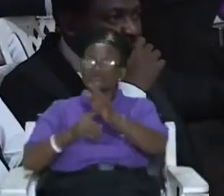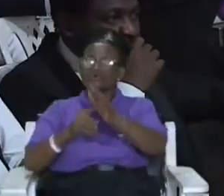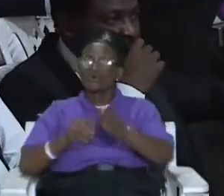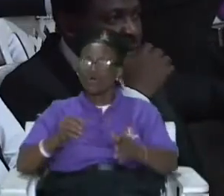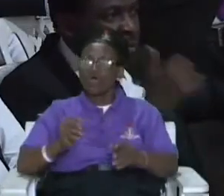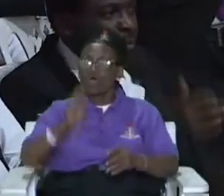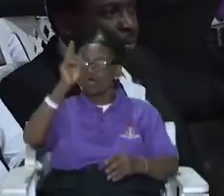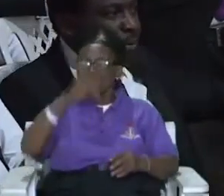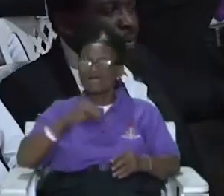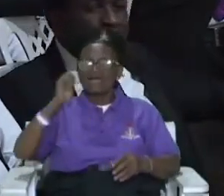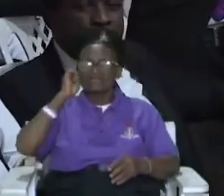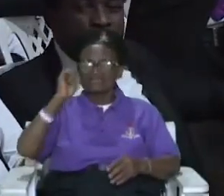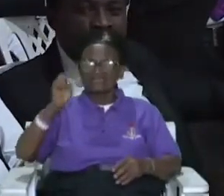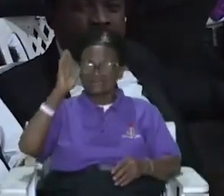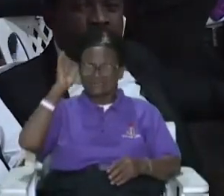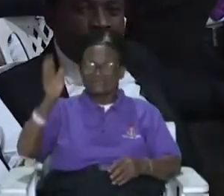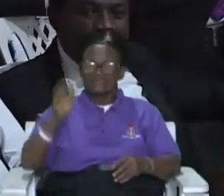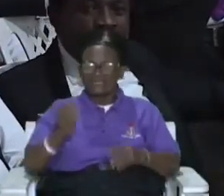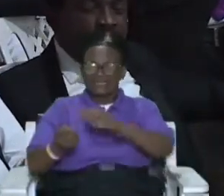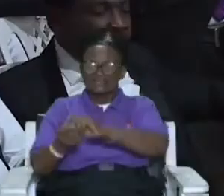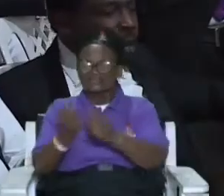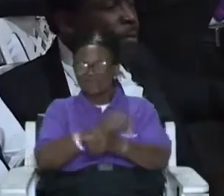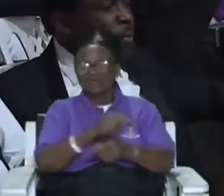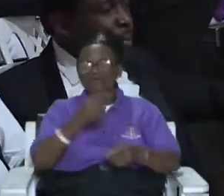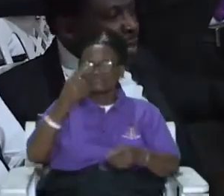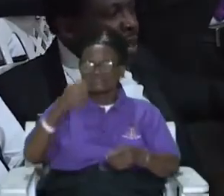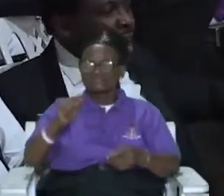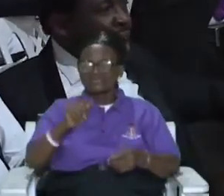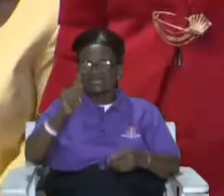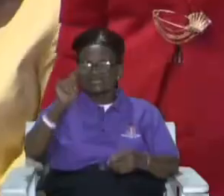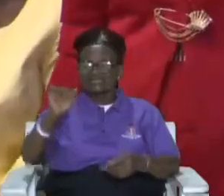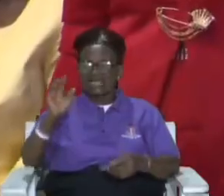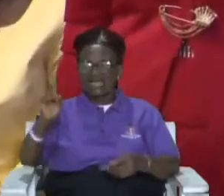And it's going to turn the tide for you.